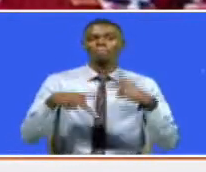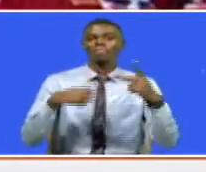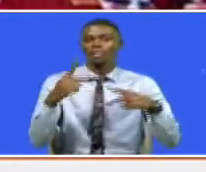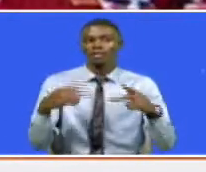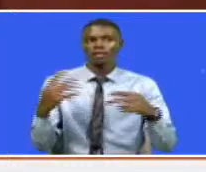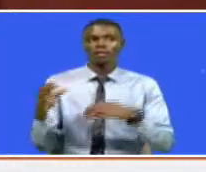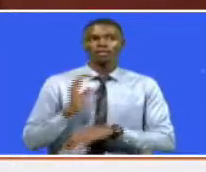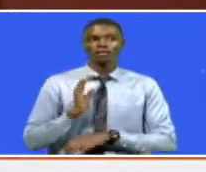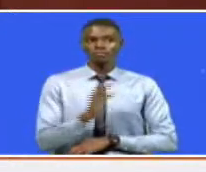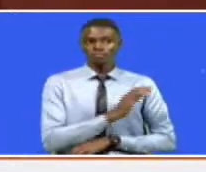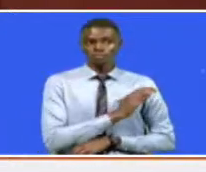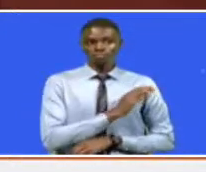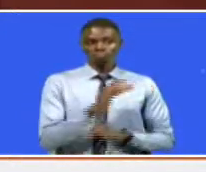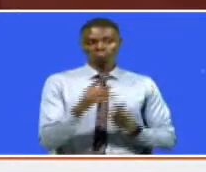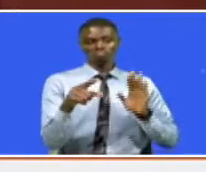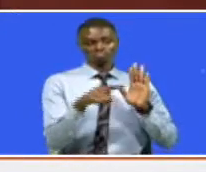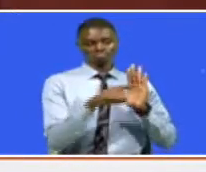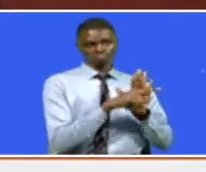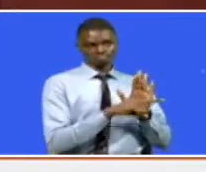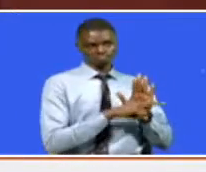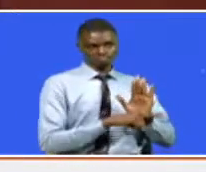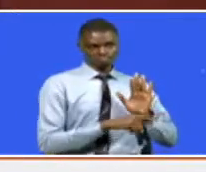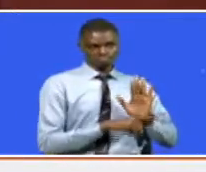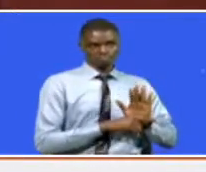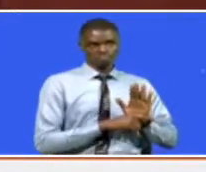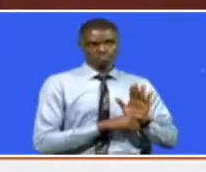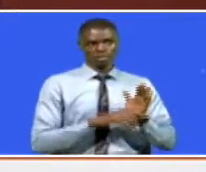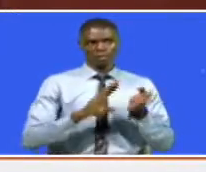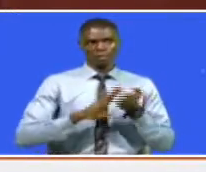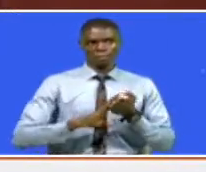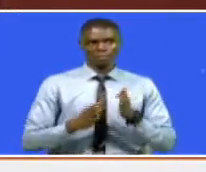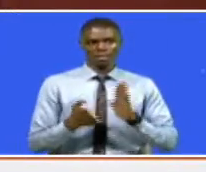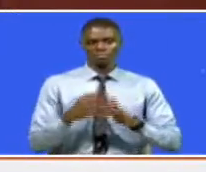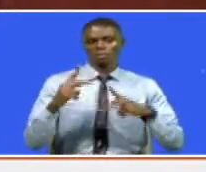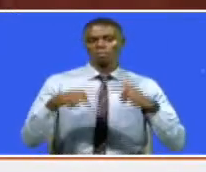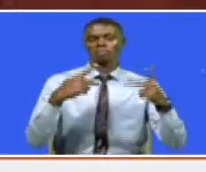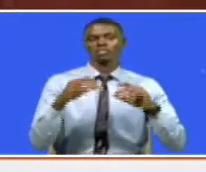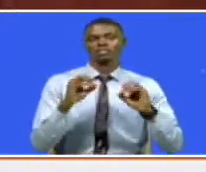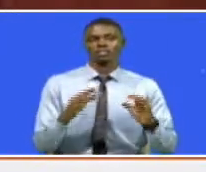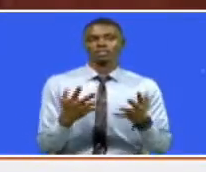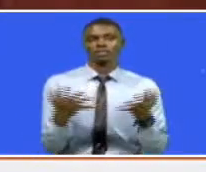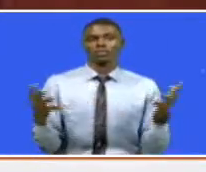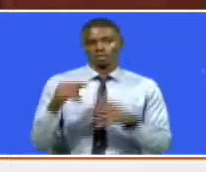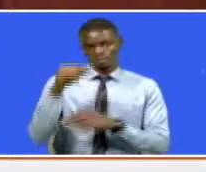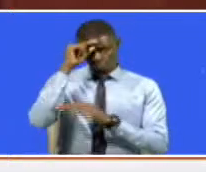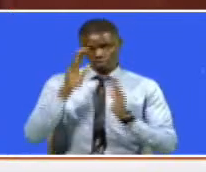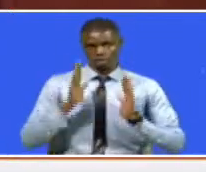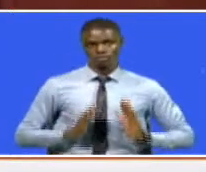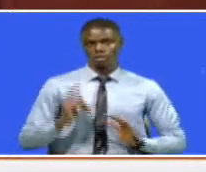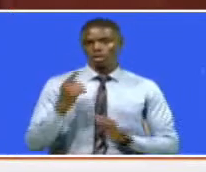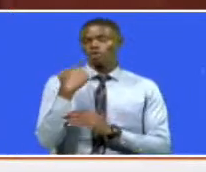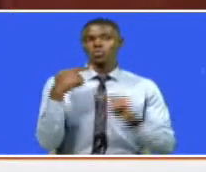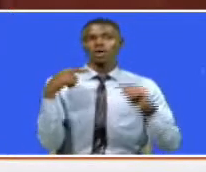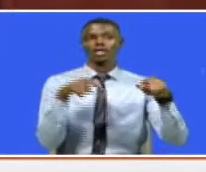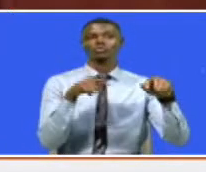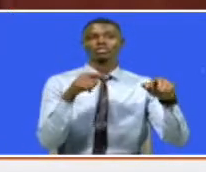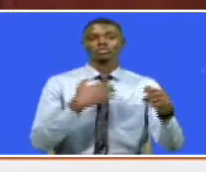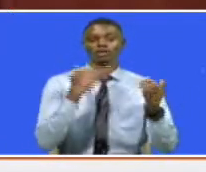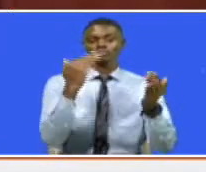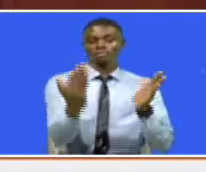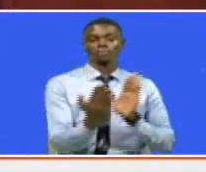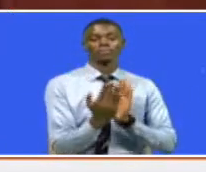committee have become negative. They have become like laundry processes where governors who accusations have